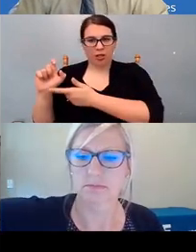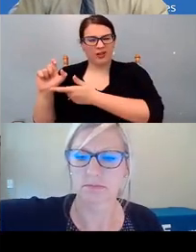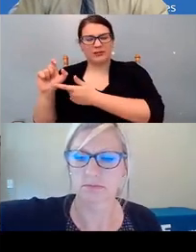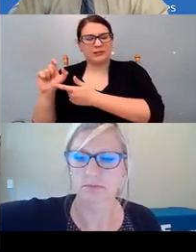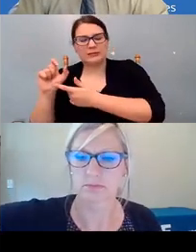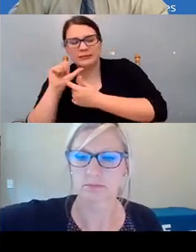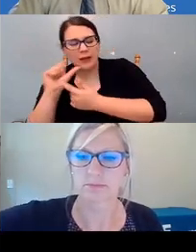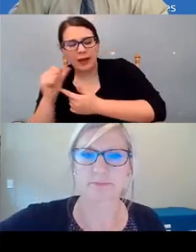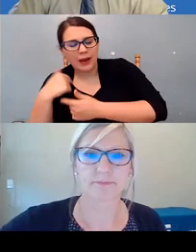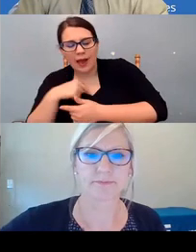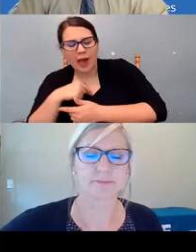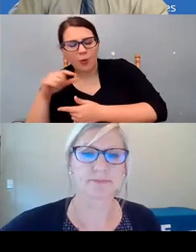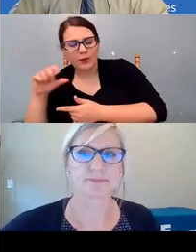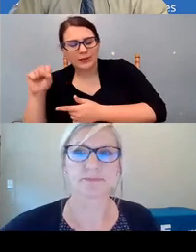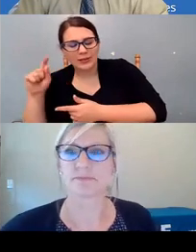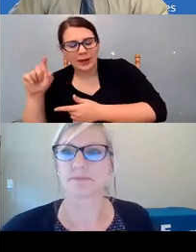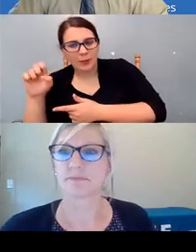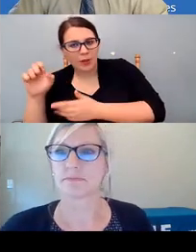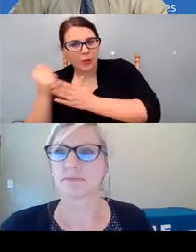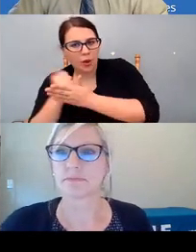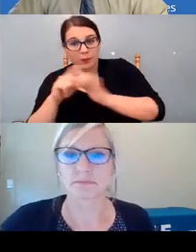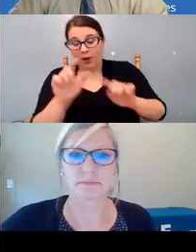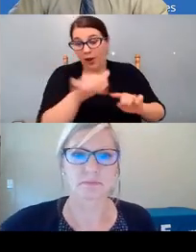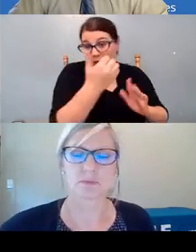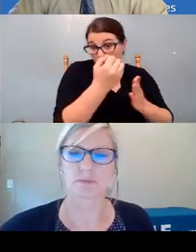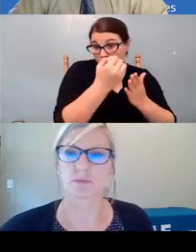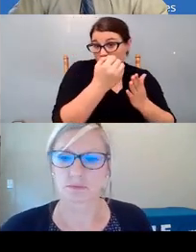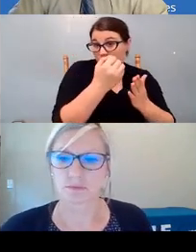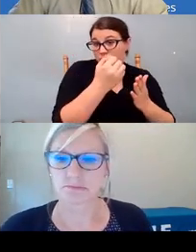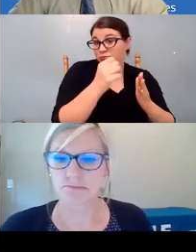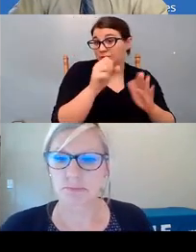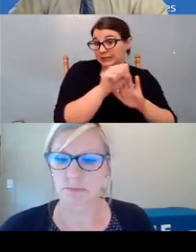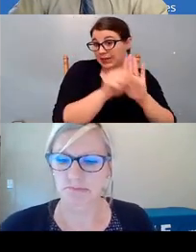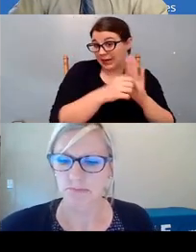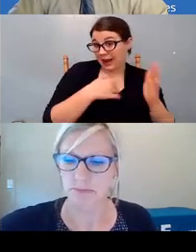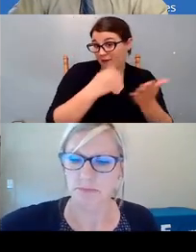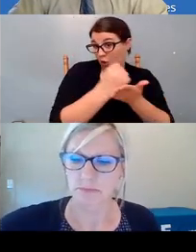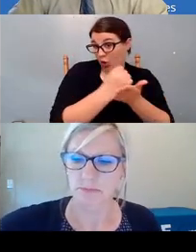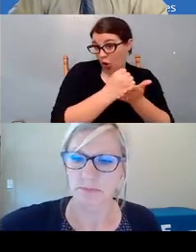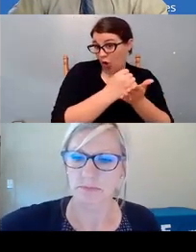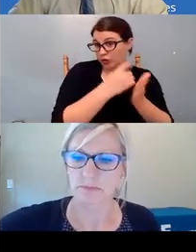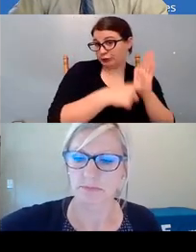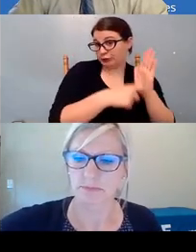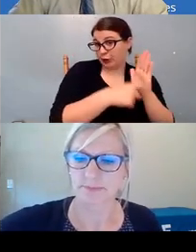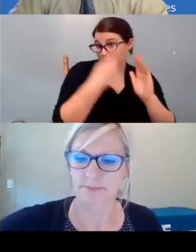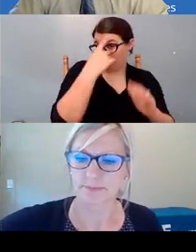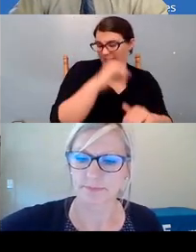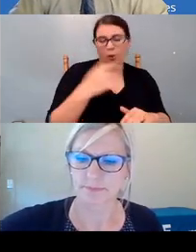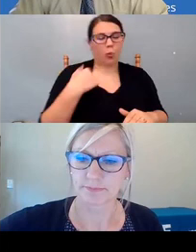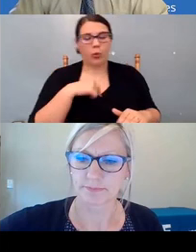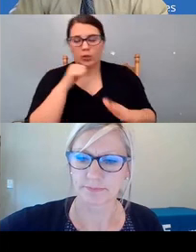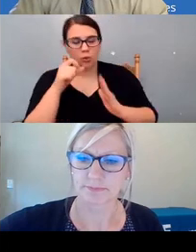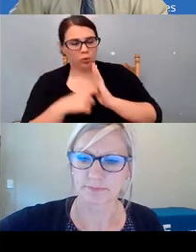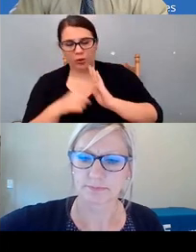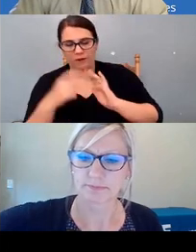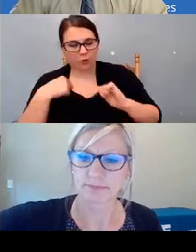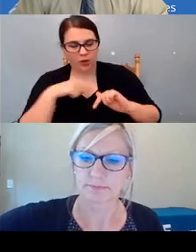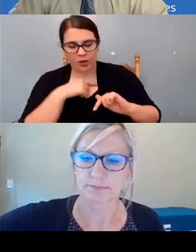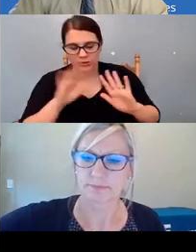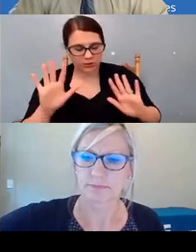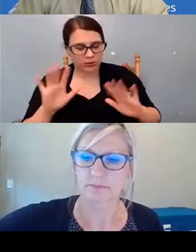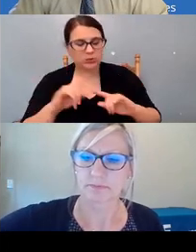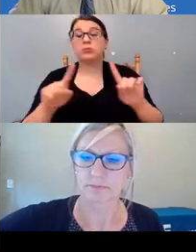not. You know, I think that $10 print and mail fee is pretty common among programs, but you just have to look into